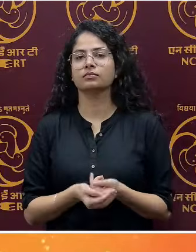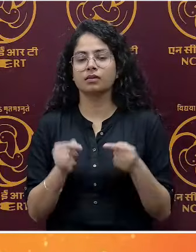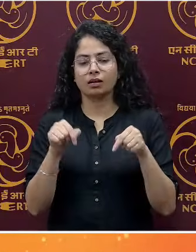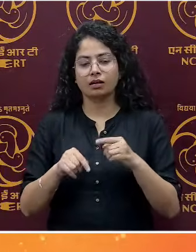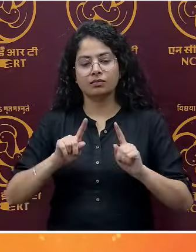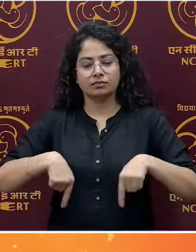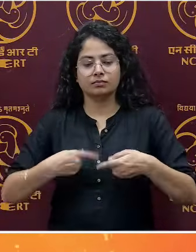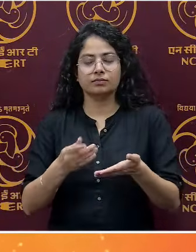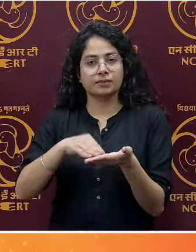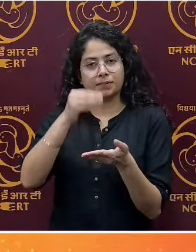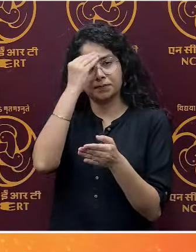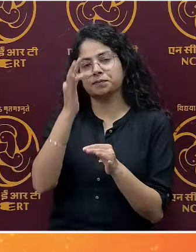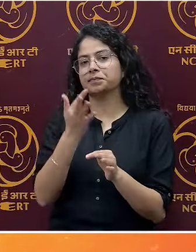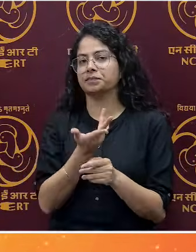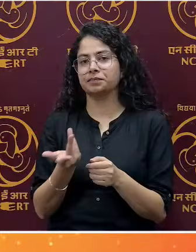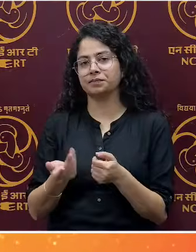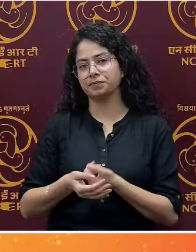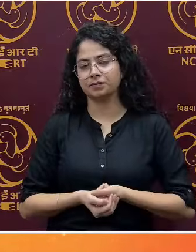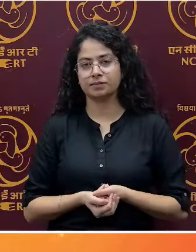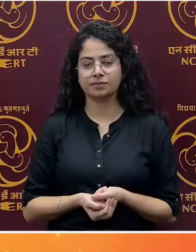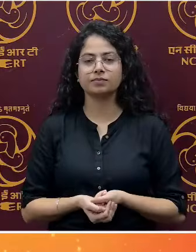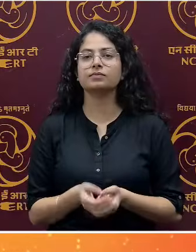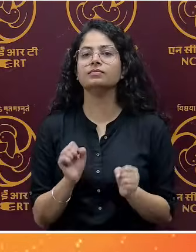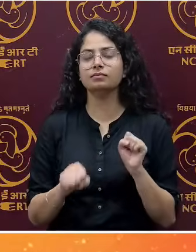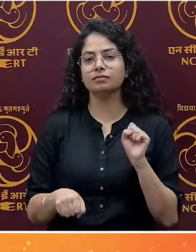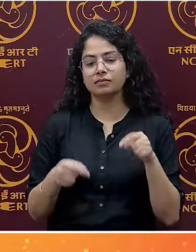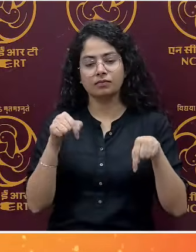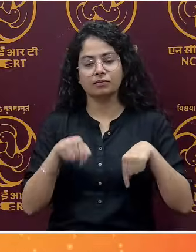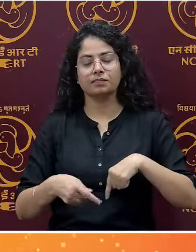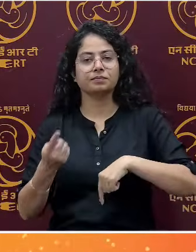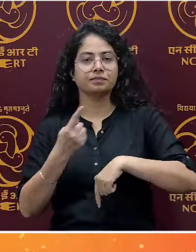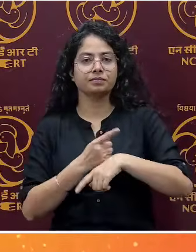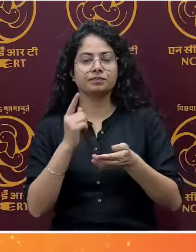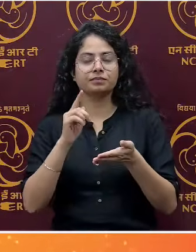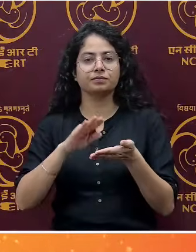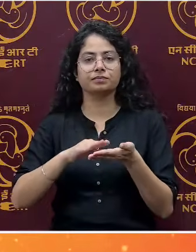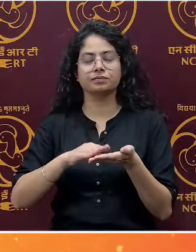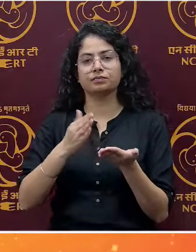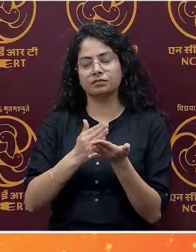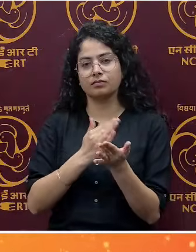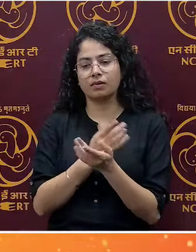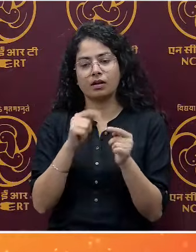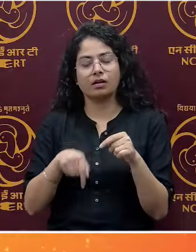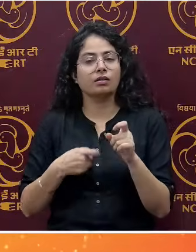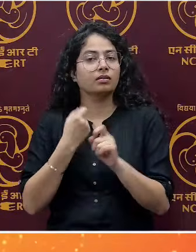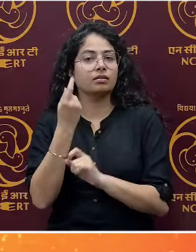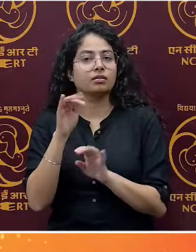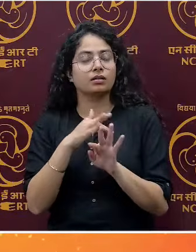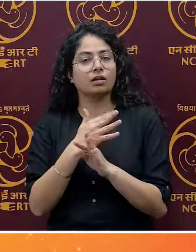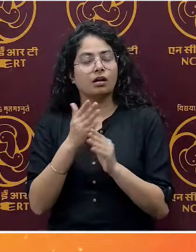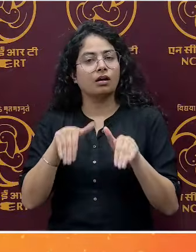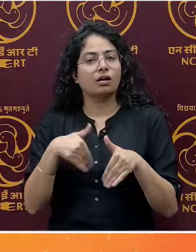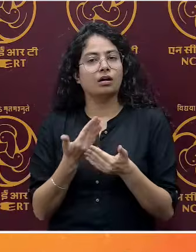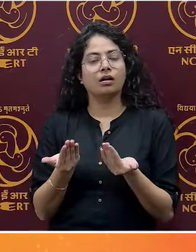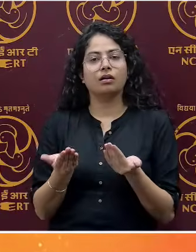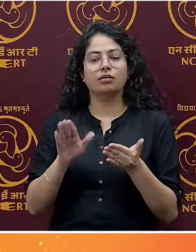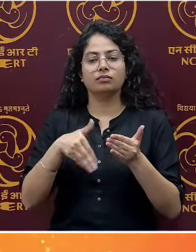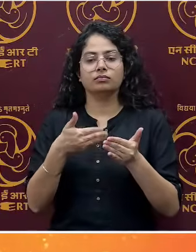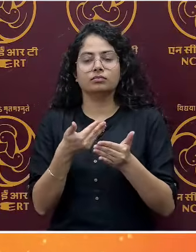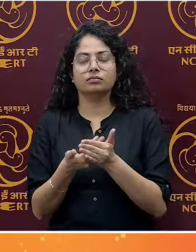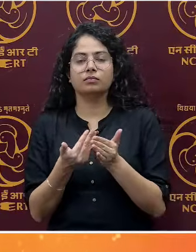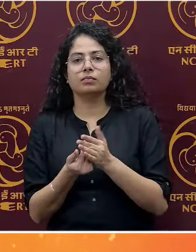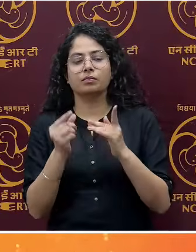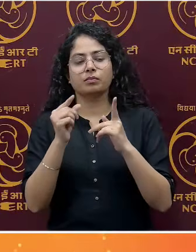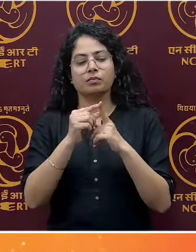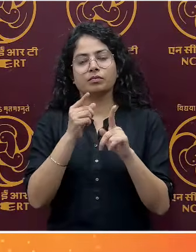going to learn in this specific session, ma'am. Hanji, so in today's session, we are going to understand how we can implement a